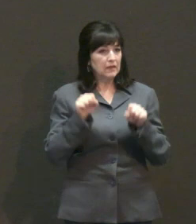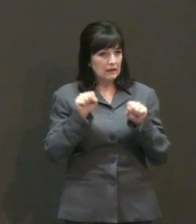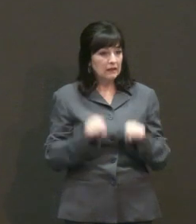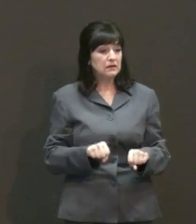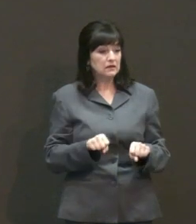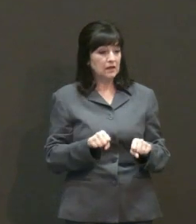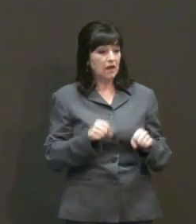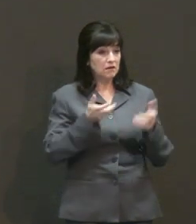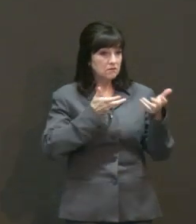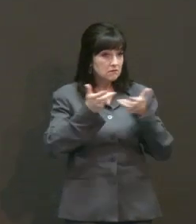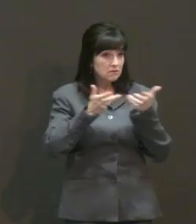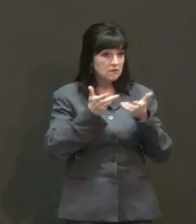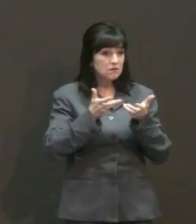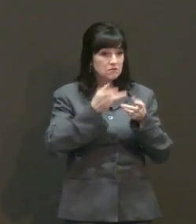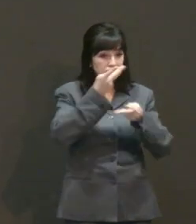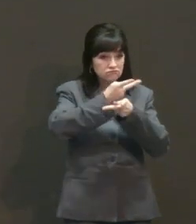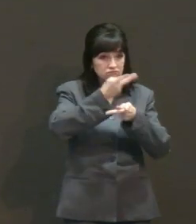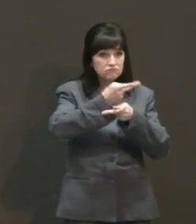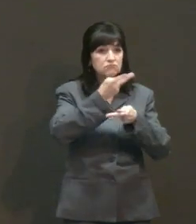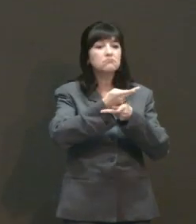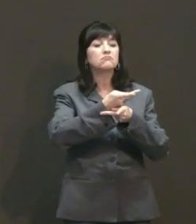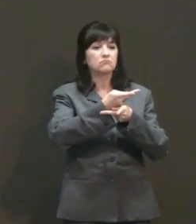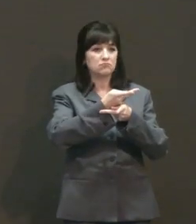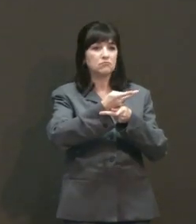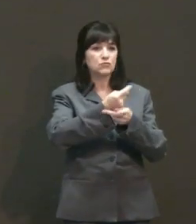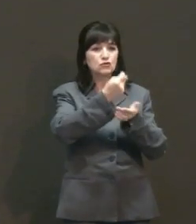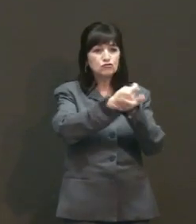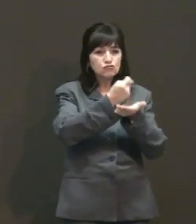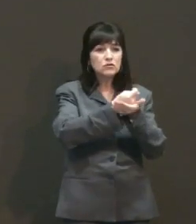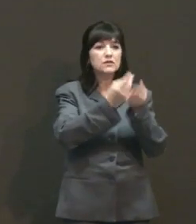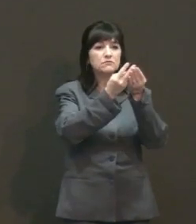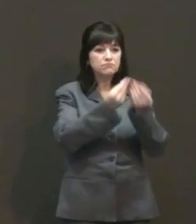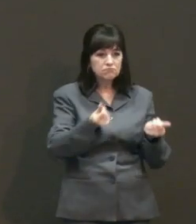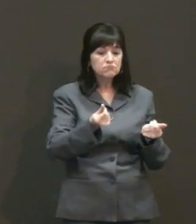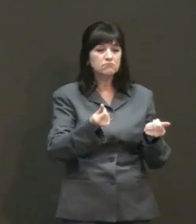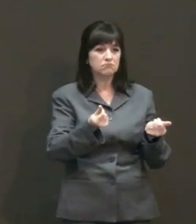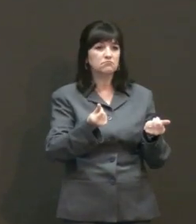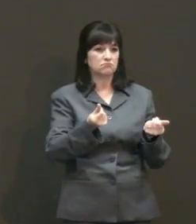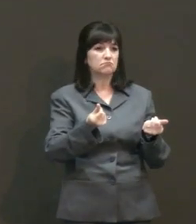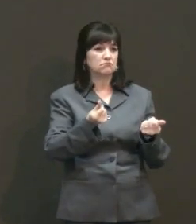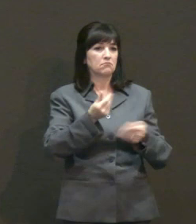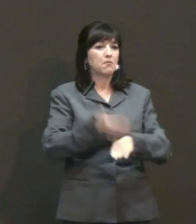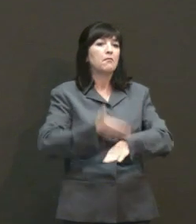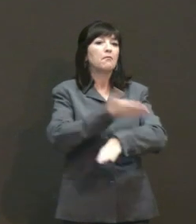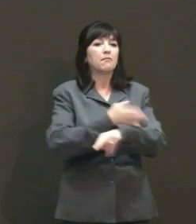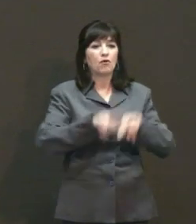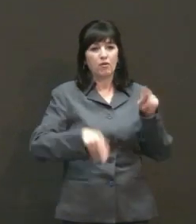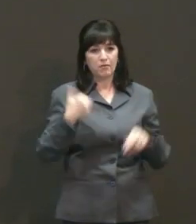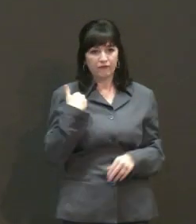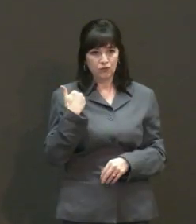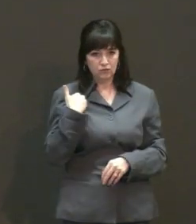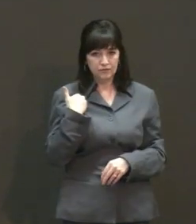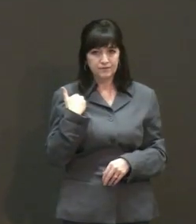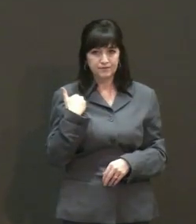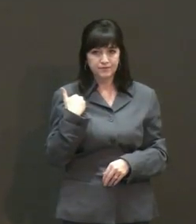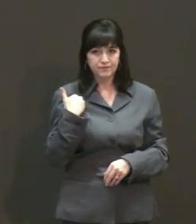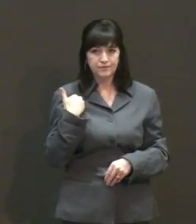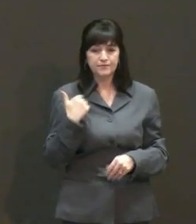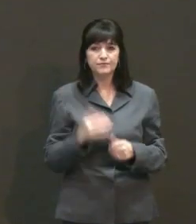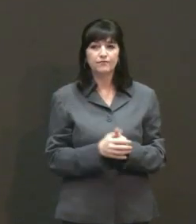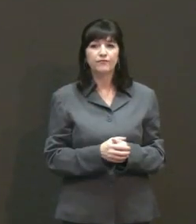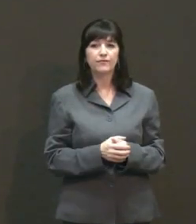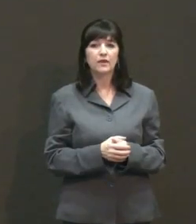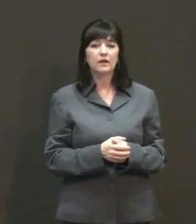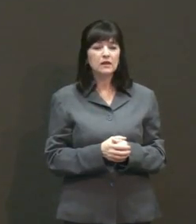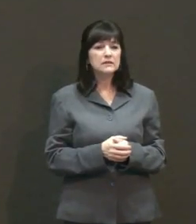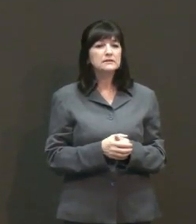treat them differently and manage the caseloads a little bit. So how does the number of cases, positive cases,